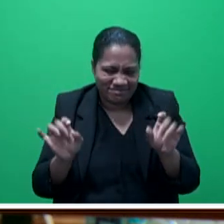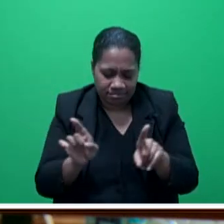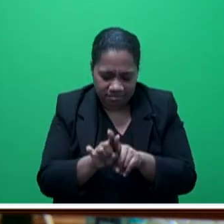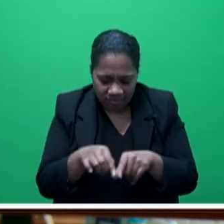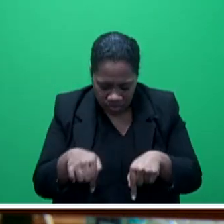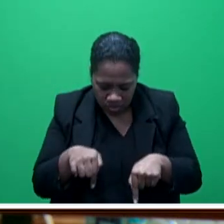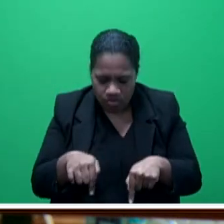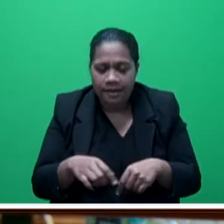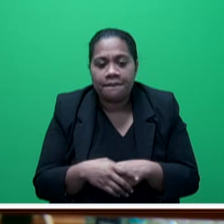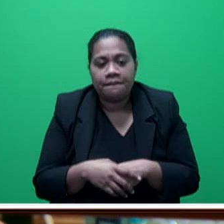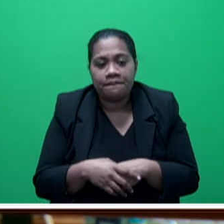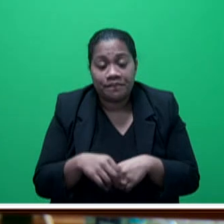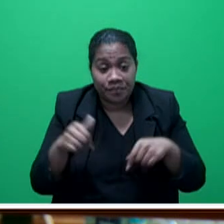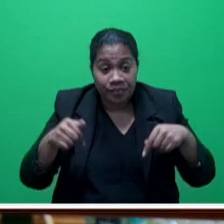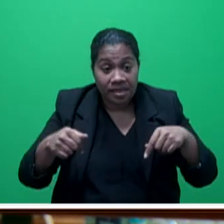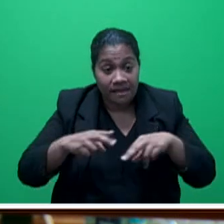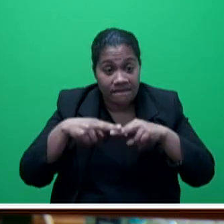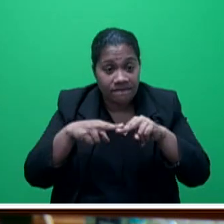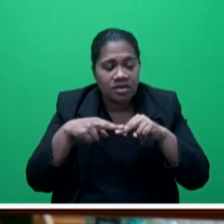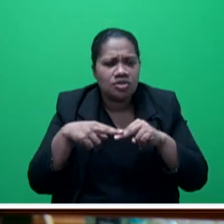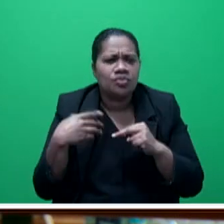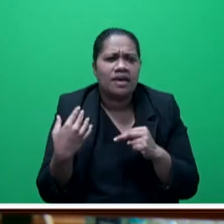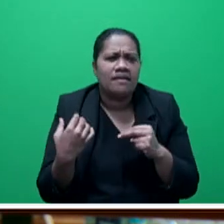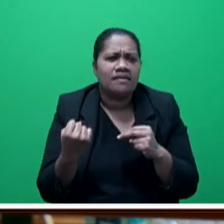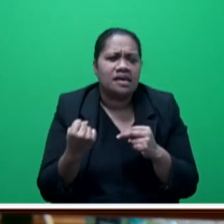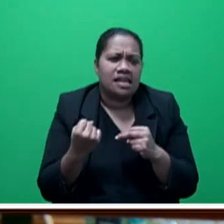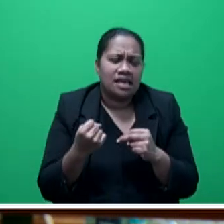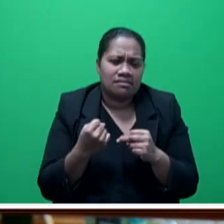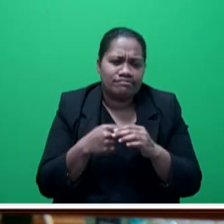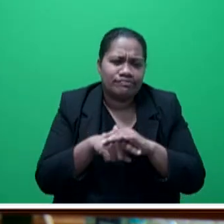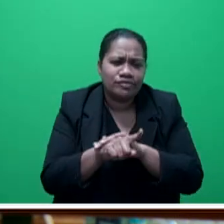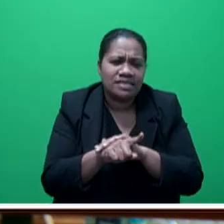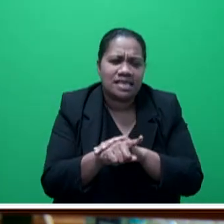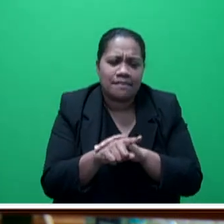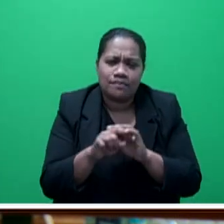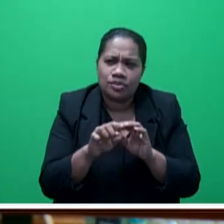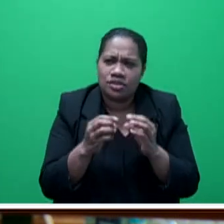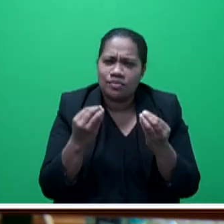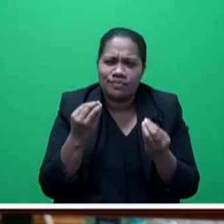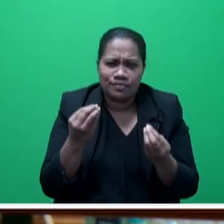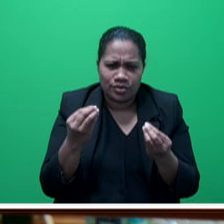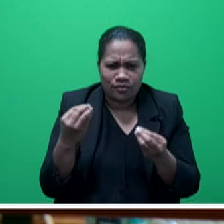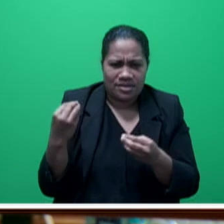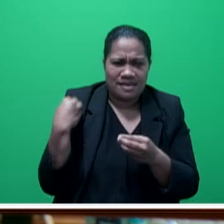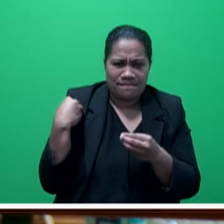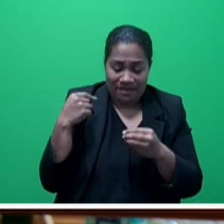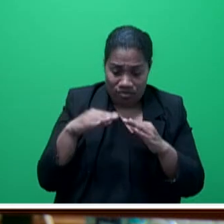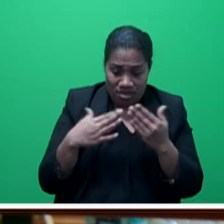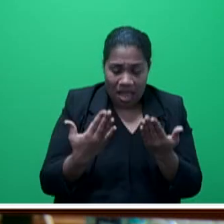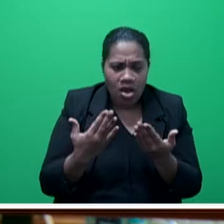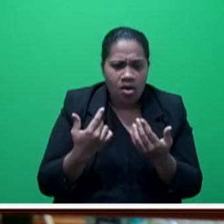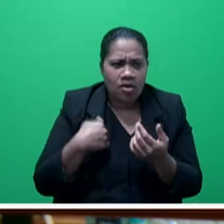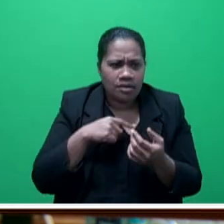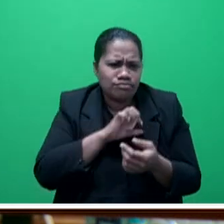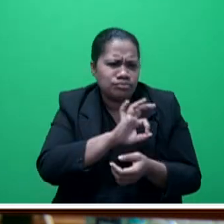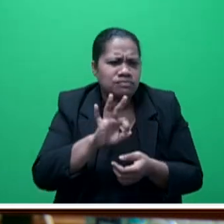said, here in Fiji, while we might have mercifully escaped the worst of the health impacts for now, we are not immune from the effects of pandemic